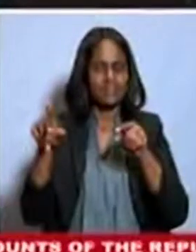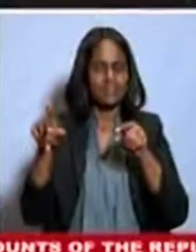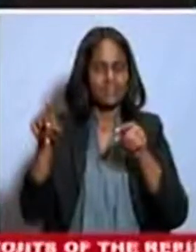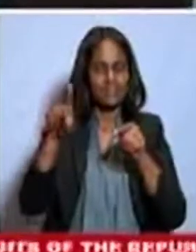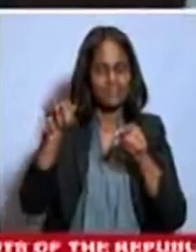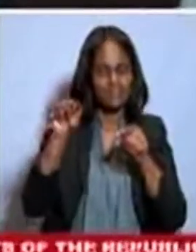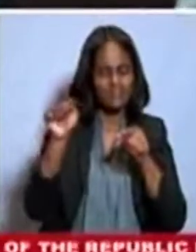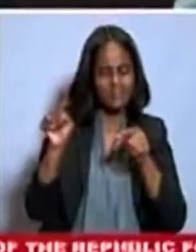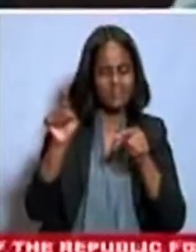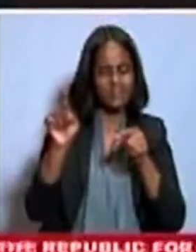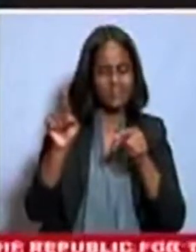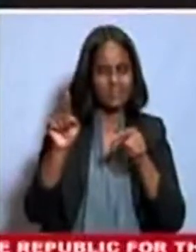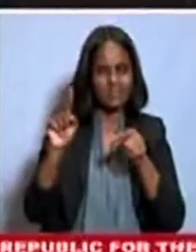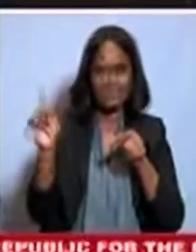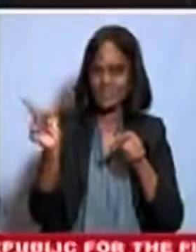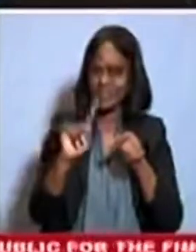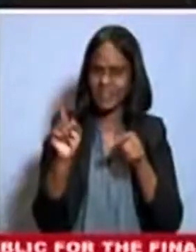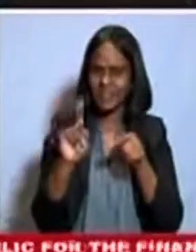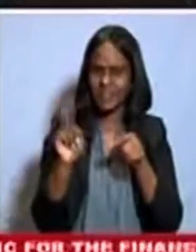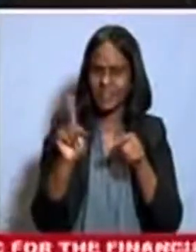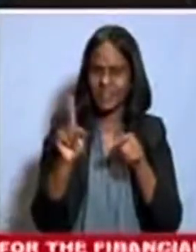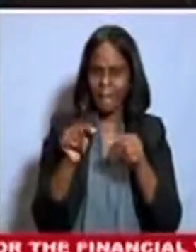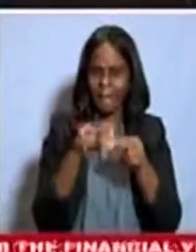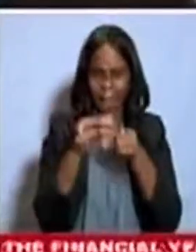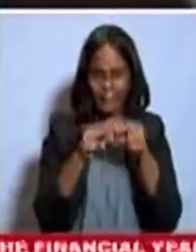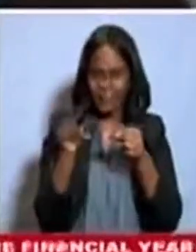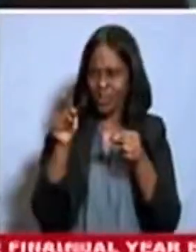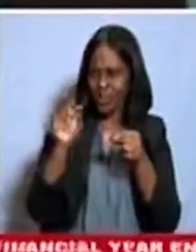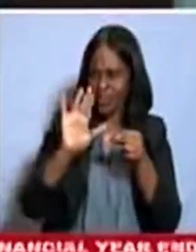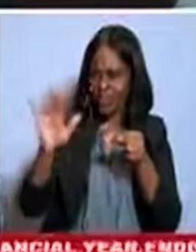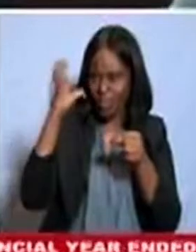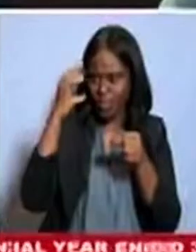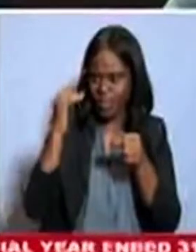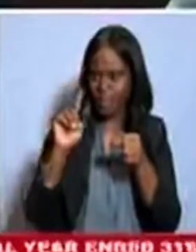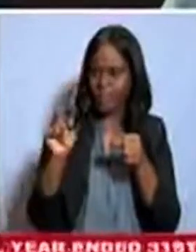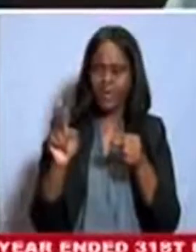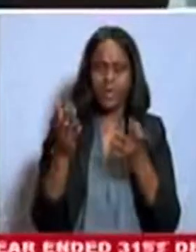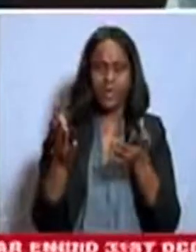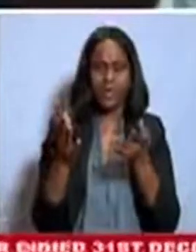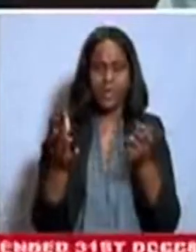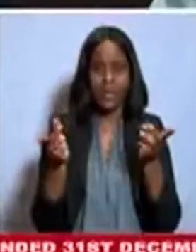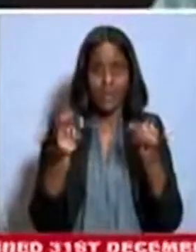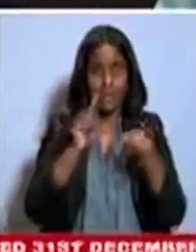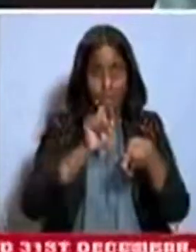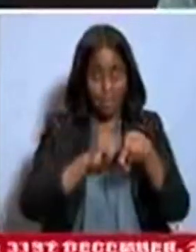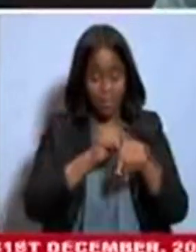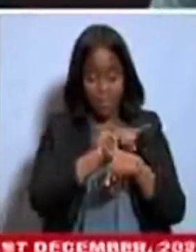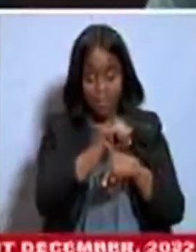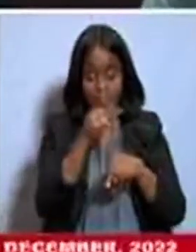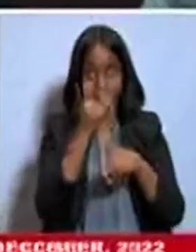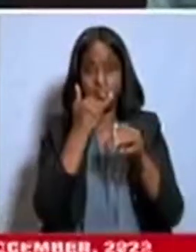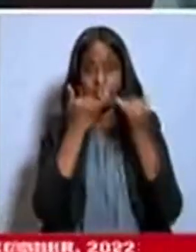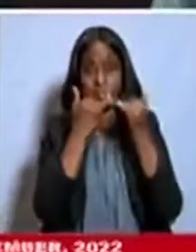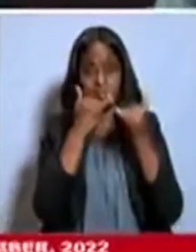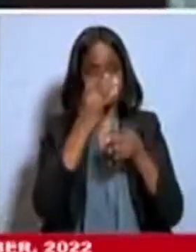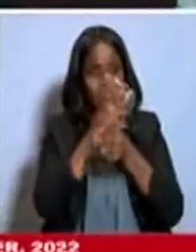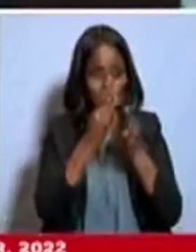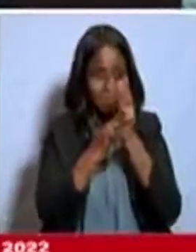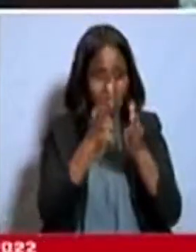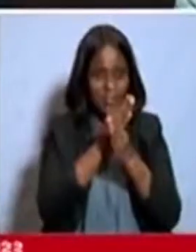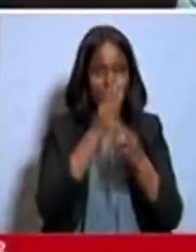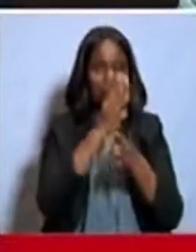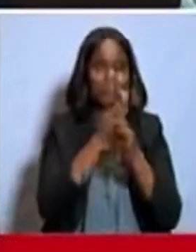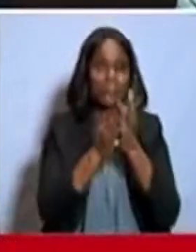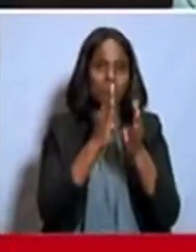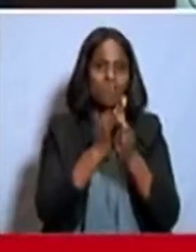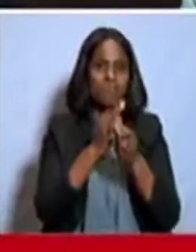Controlling officer, where were your officers when these illegal settlers were constructing